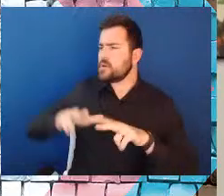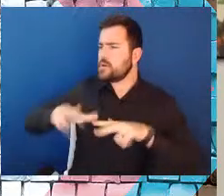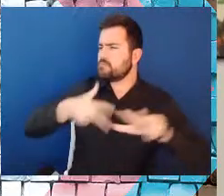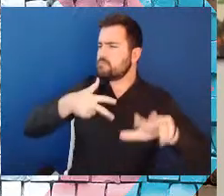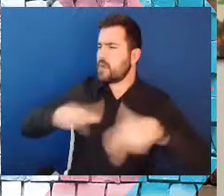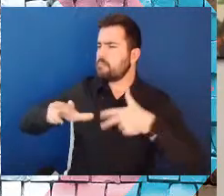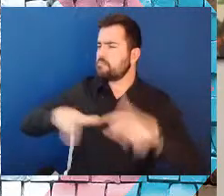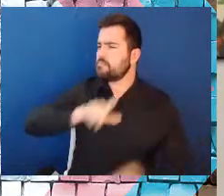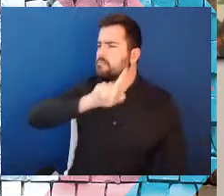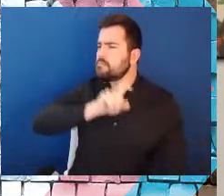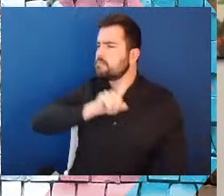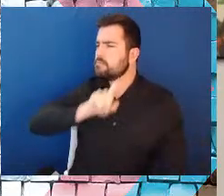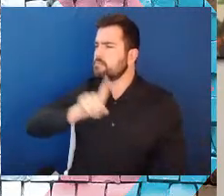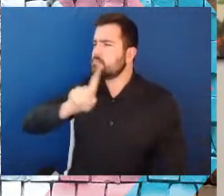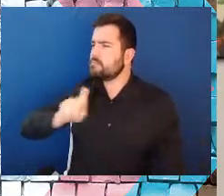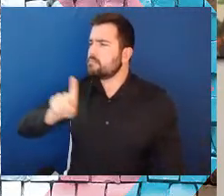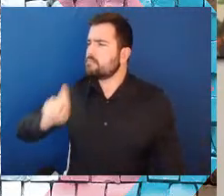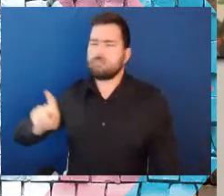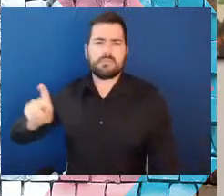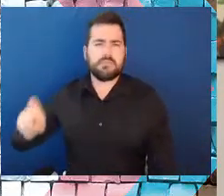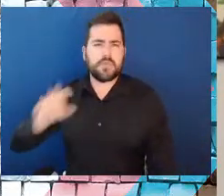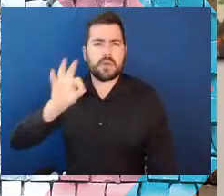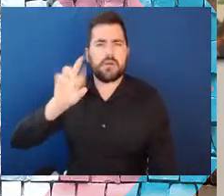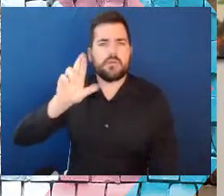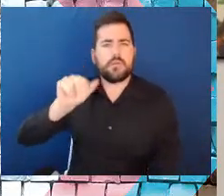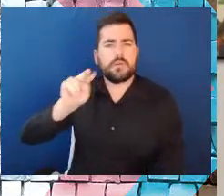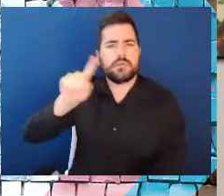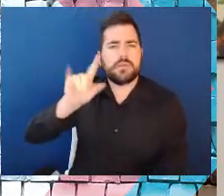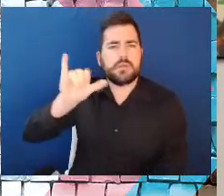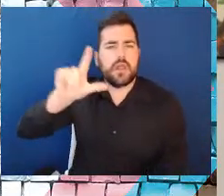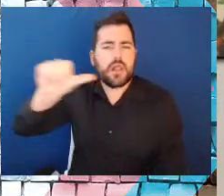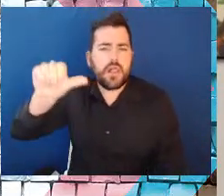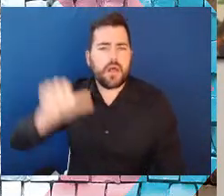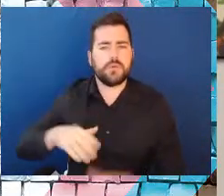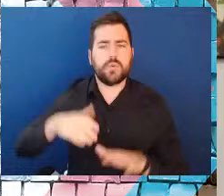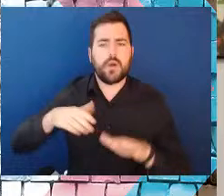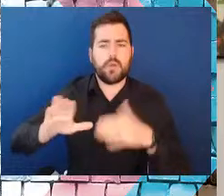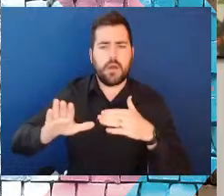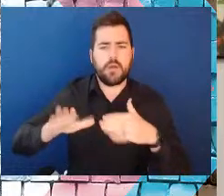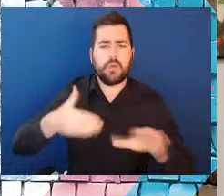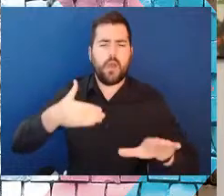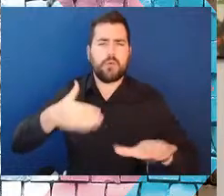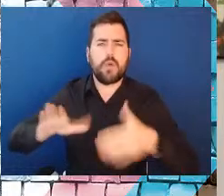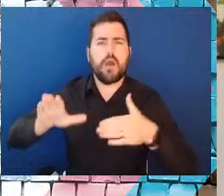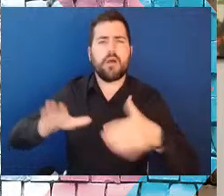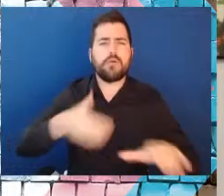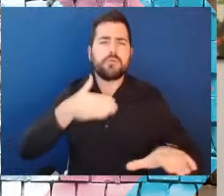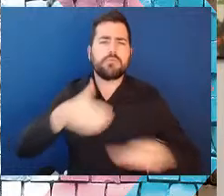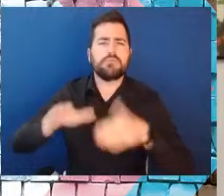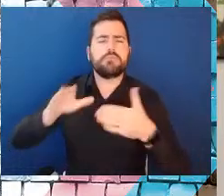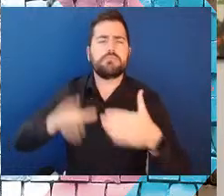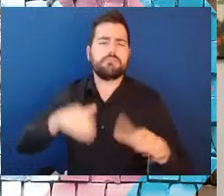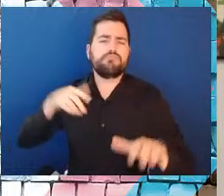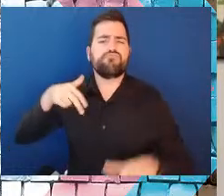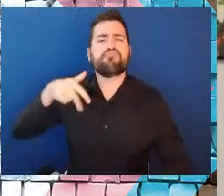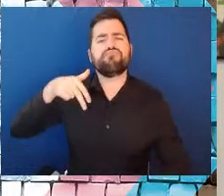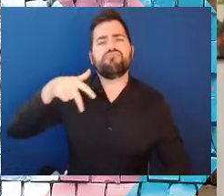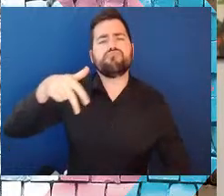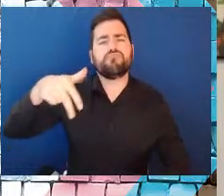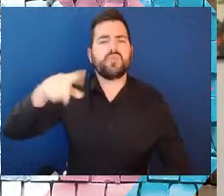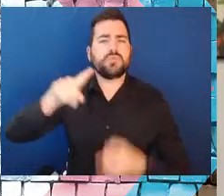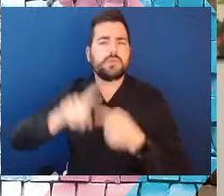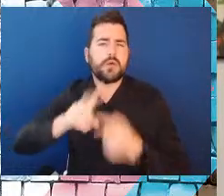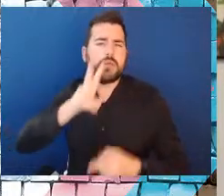Yeah, Fringezilla was walking down to the water. Walking down to the water. Walking down to the water. Fringezilla